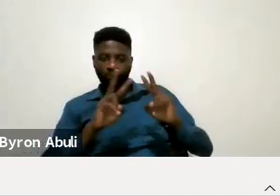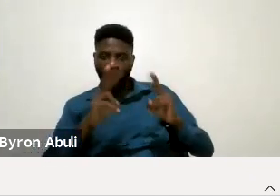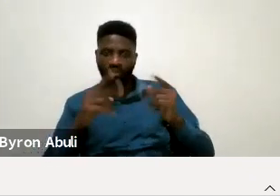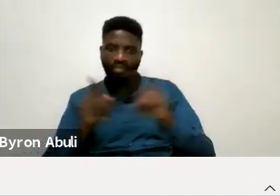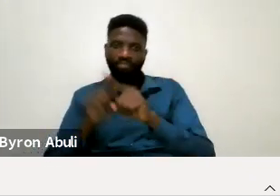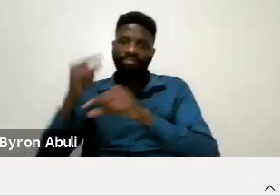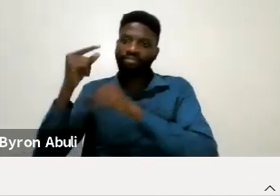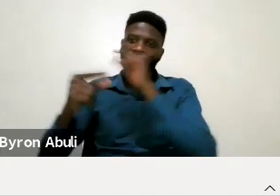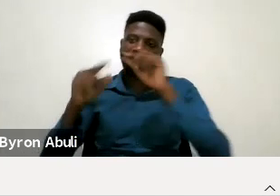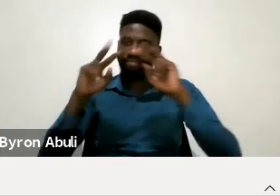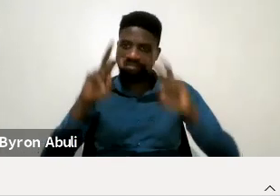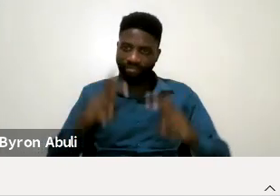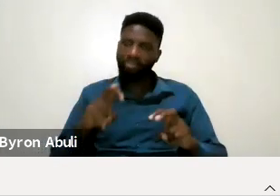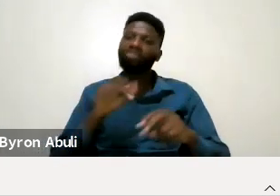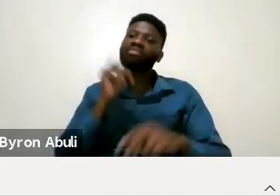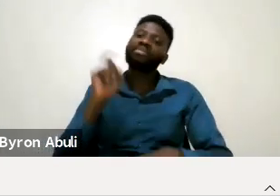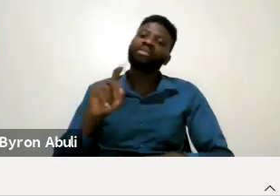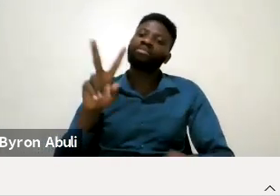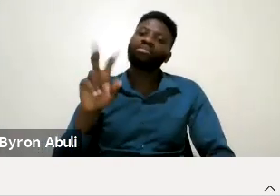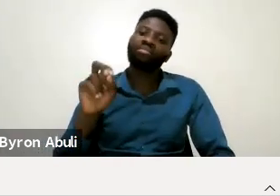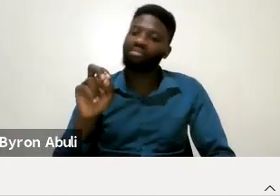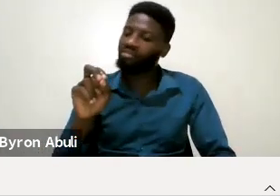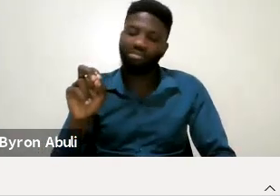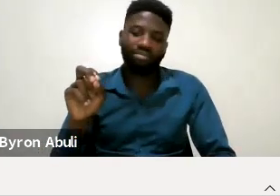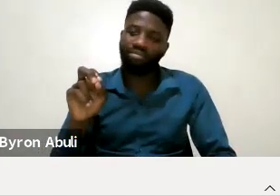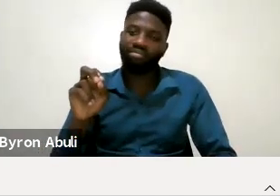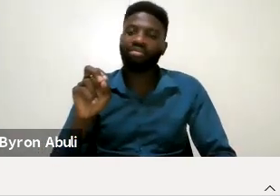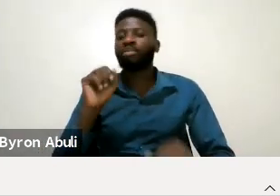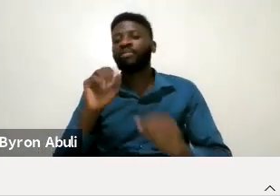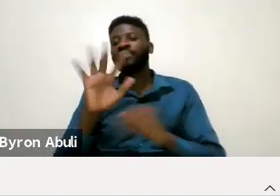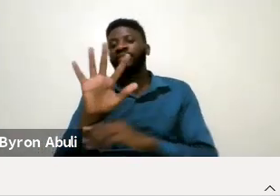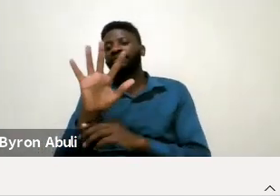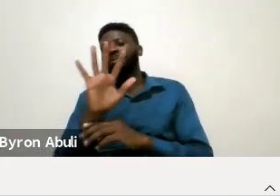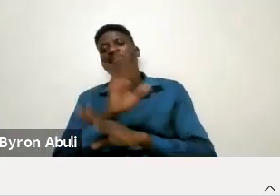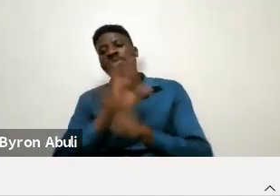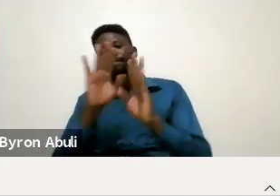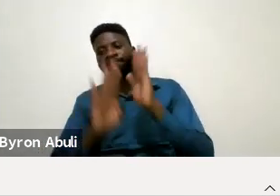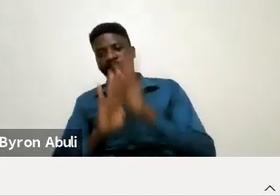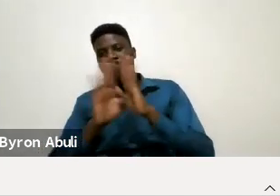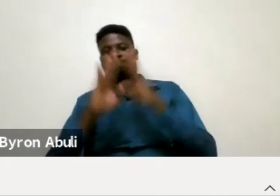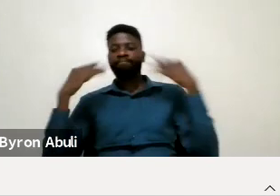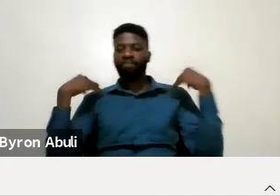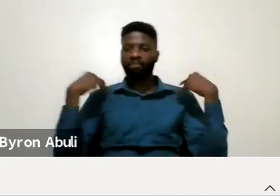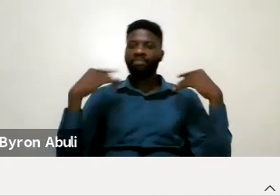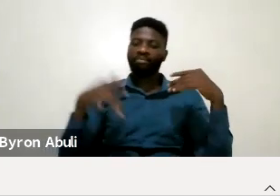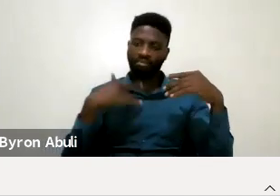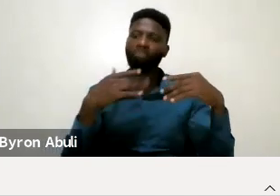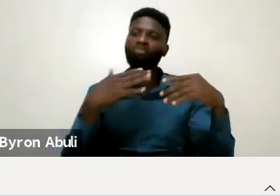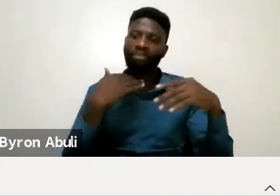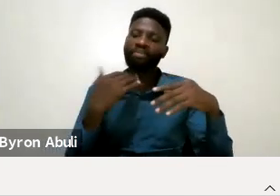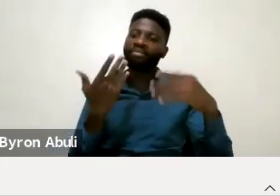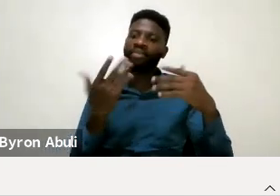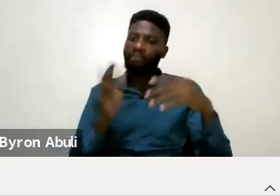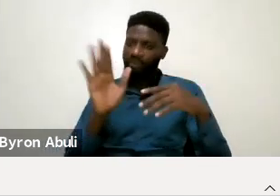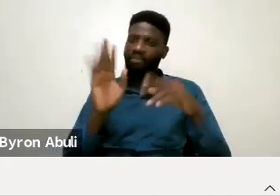20 values. You can leave the 20 of them, but you can develop 5 good ones that you feel that you want it to be your selling